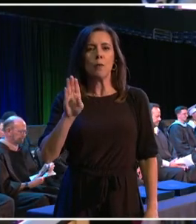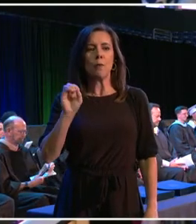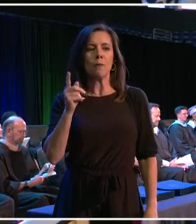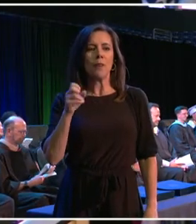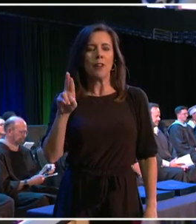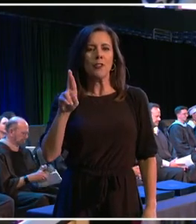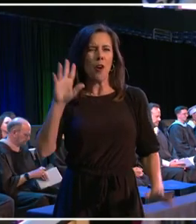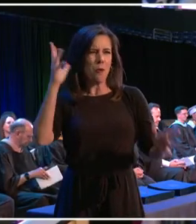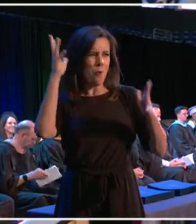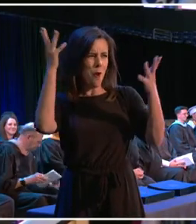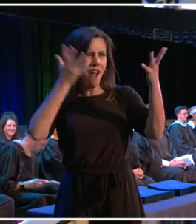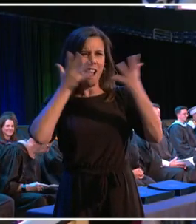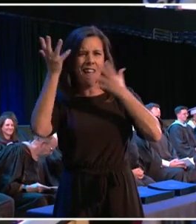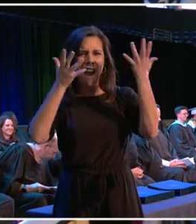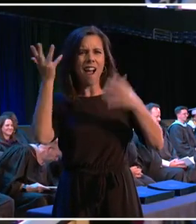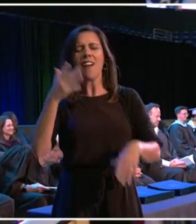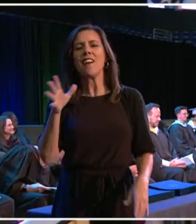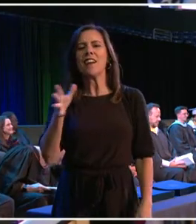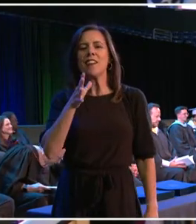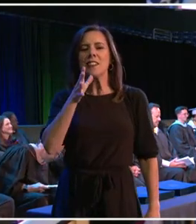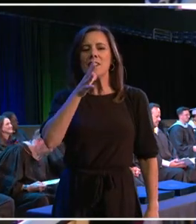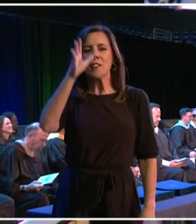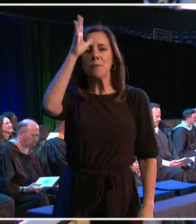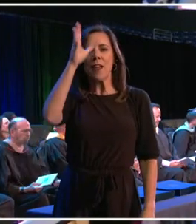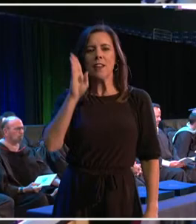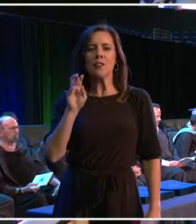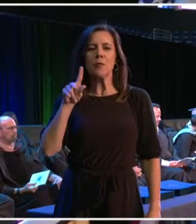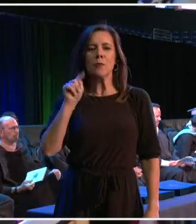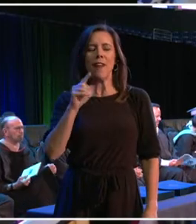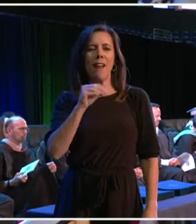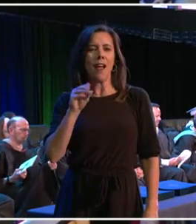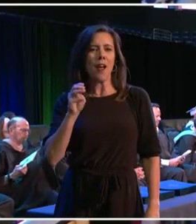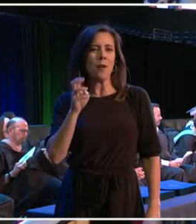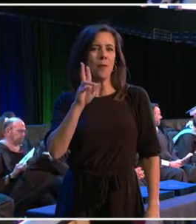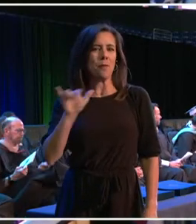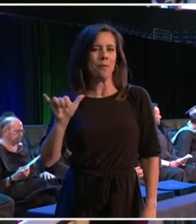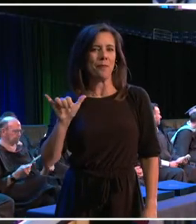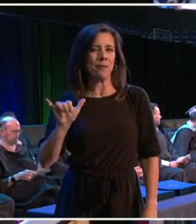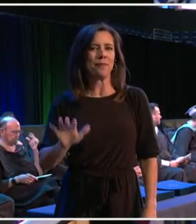Drew is the son of Brett and Mary Bosker.